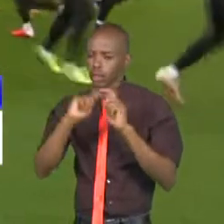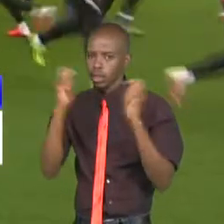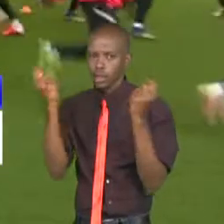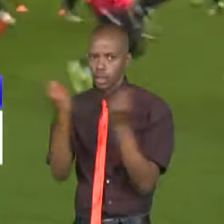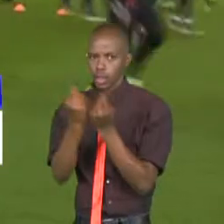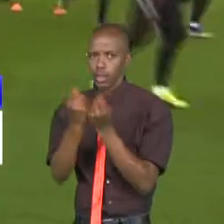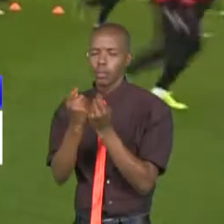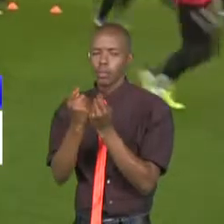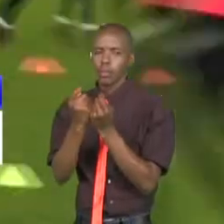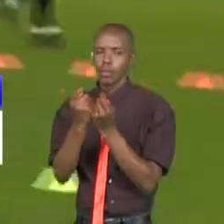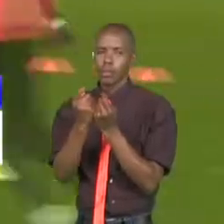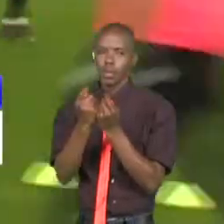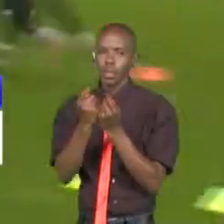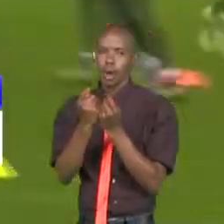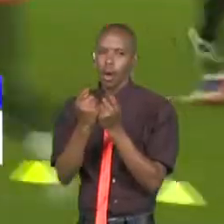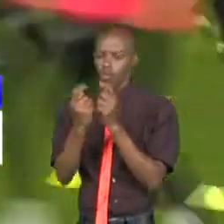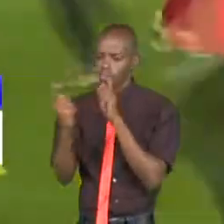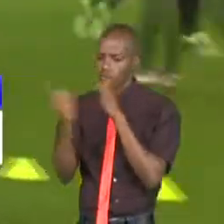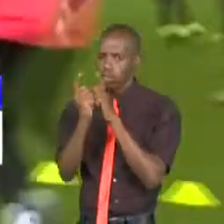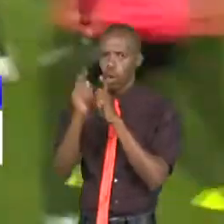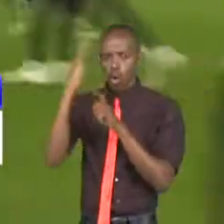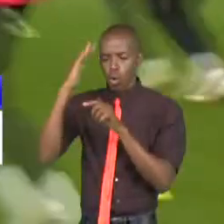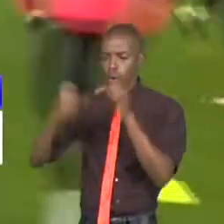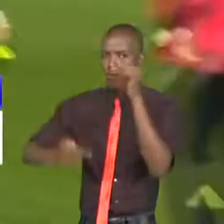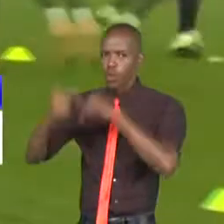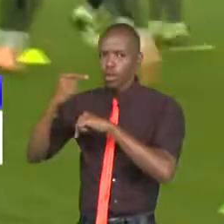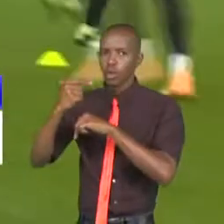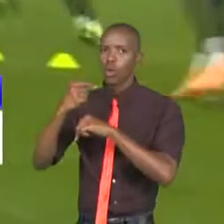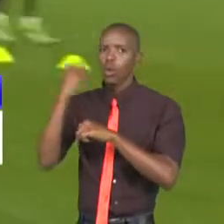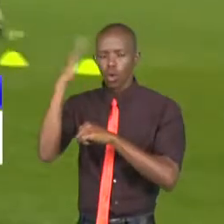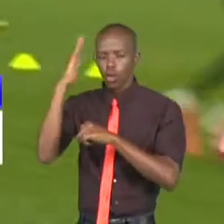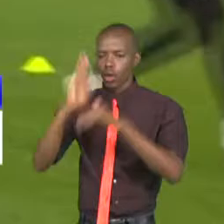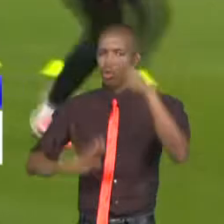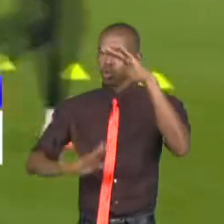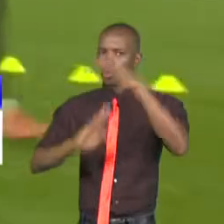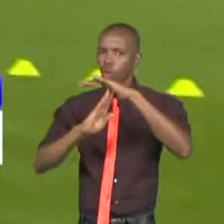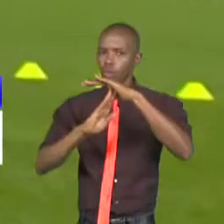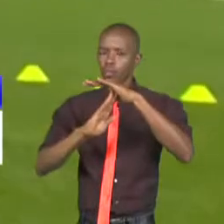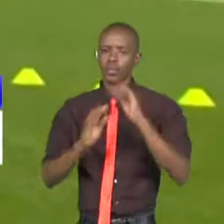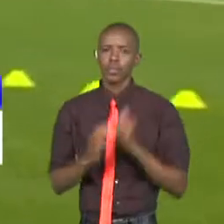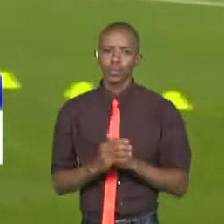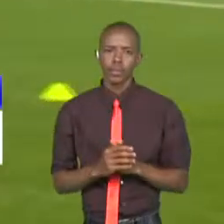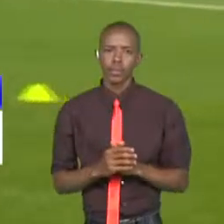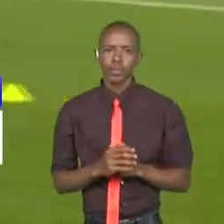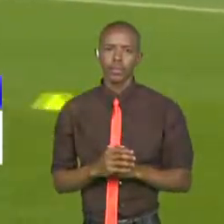teams as they head into the meeting, knowing victory will take them to the top of the Premier League.